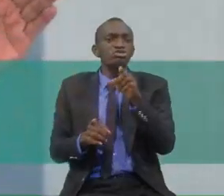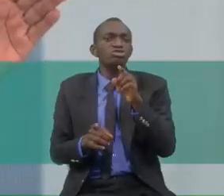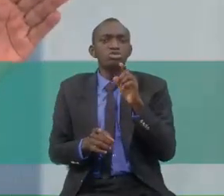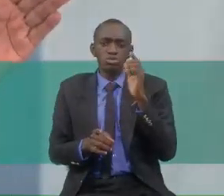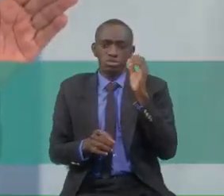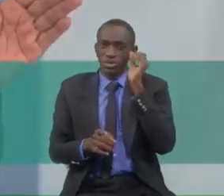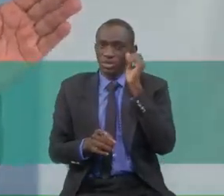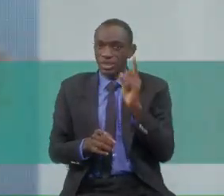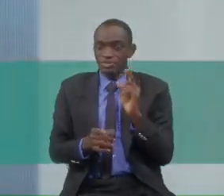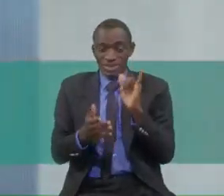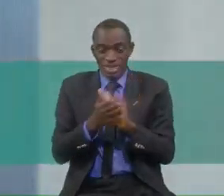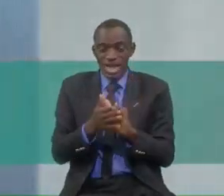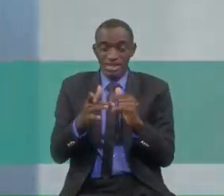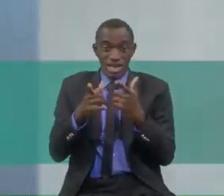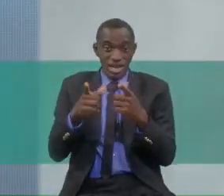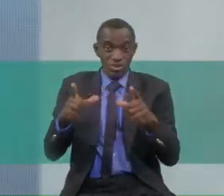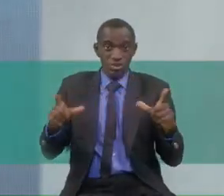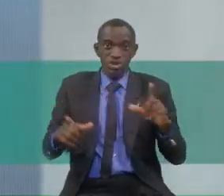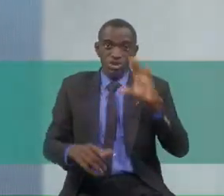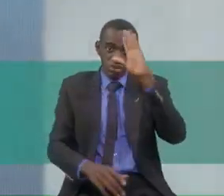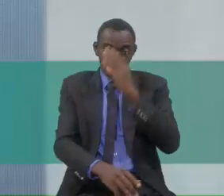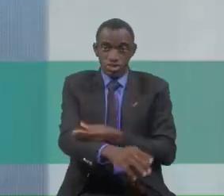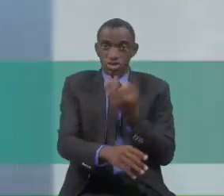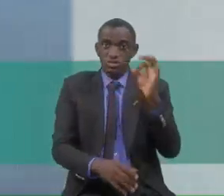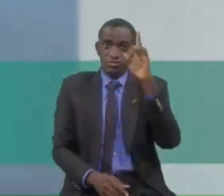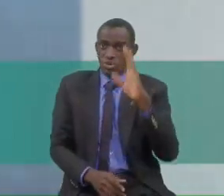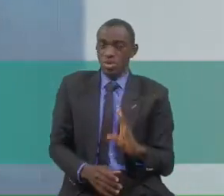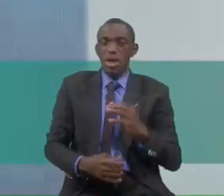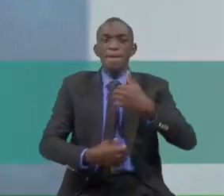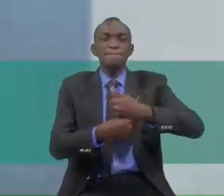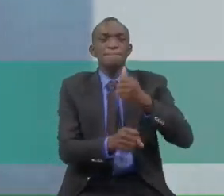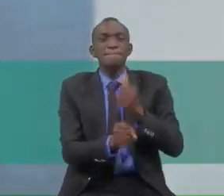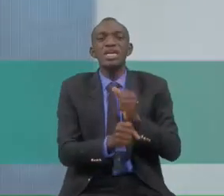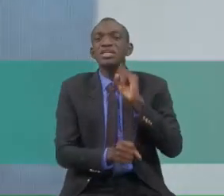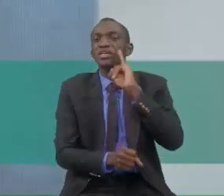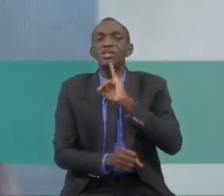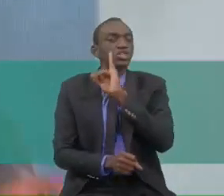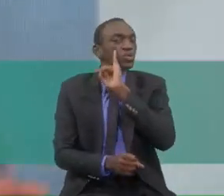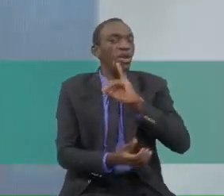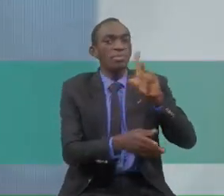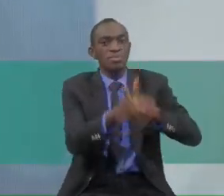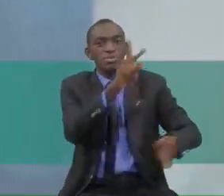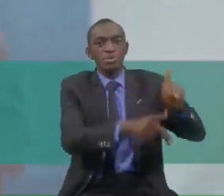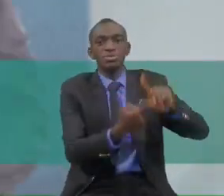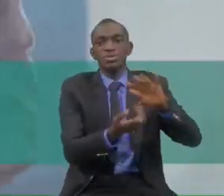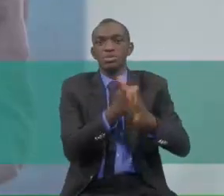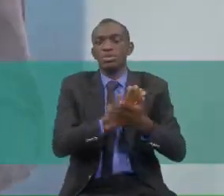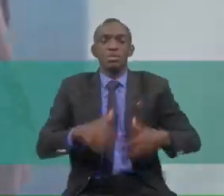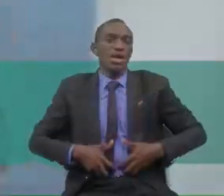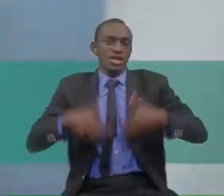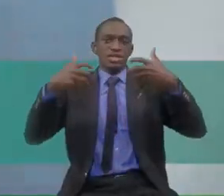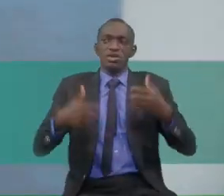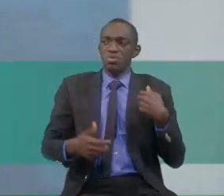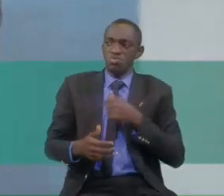the Israelites angry. Well, kill him. He'll be crucified. Why? He